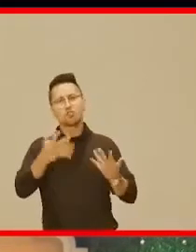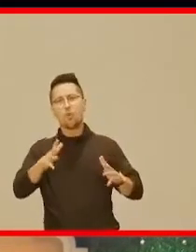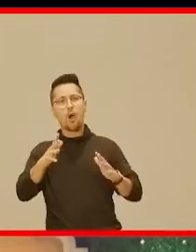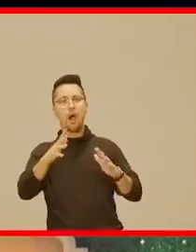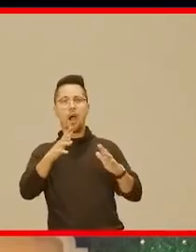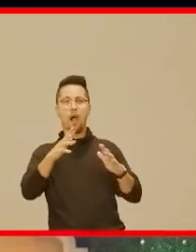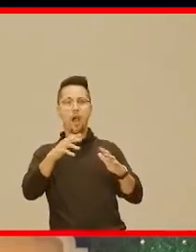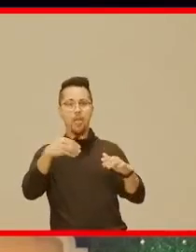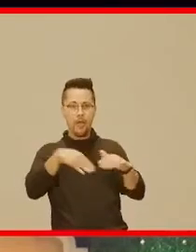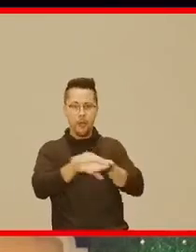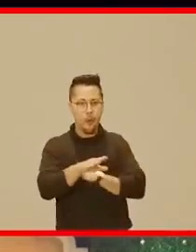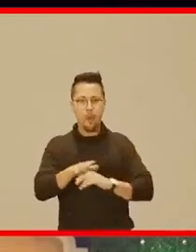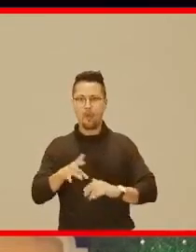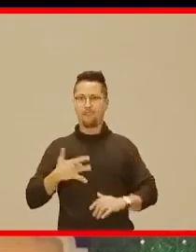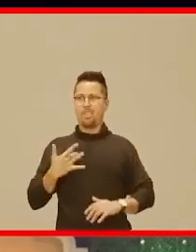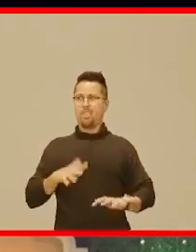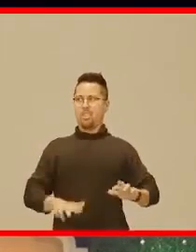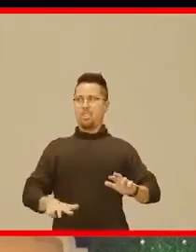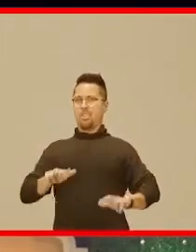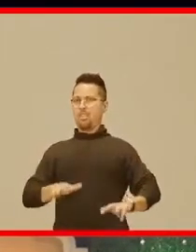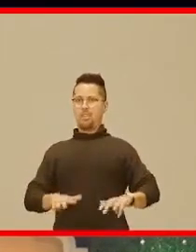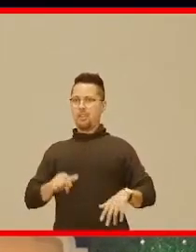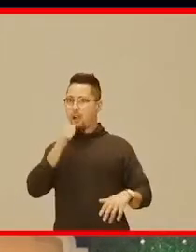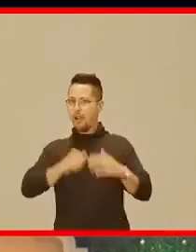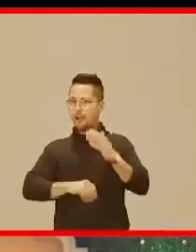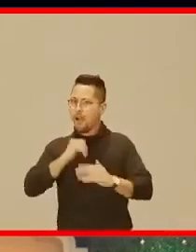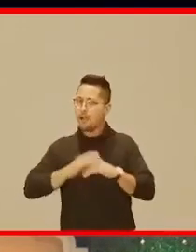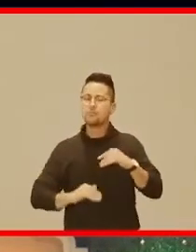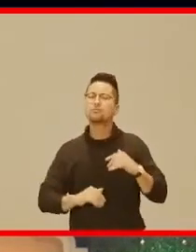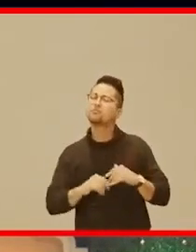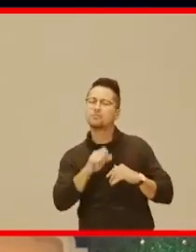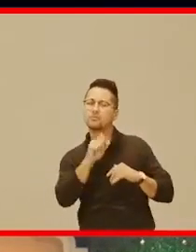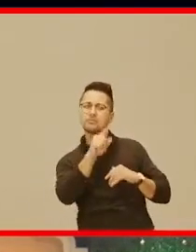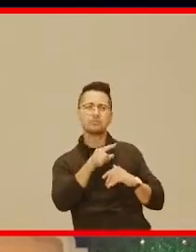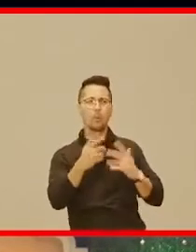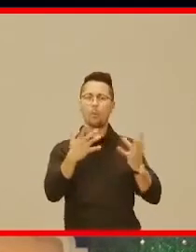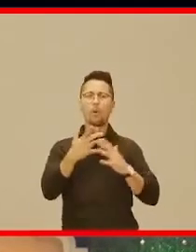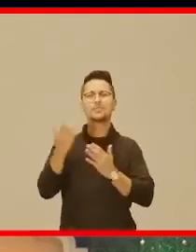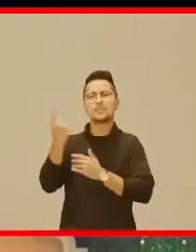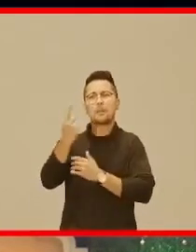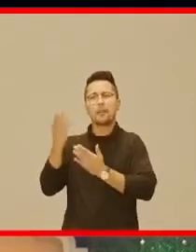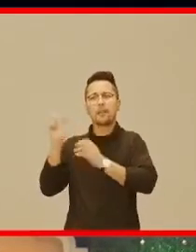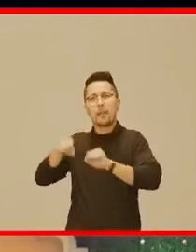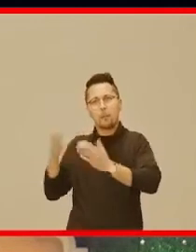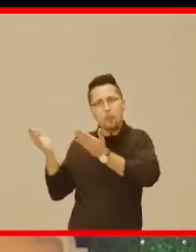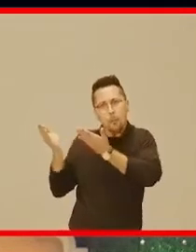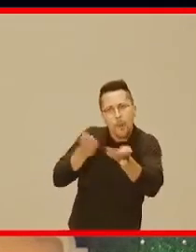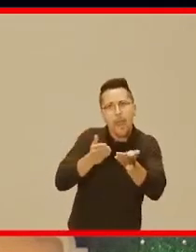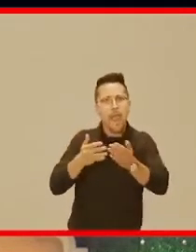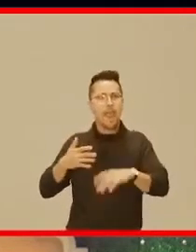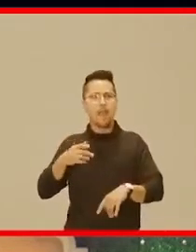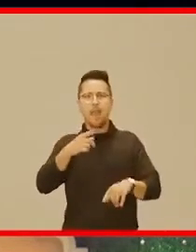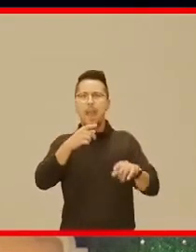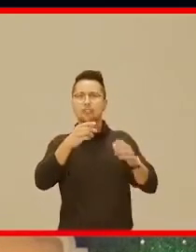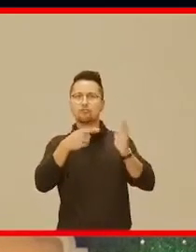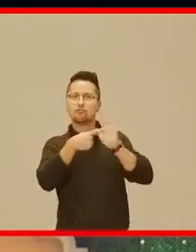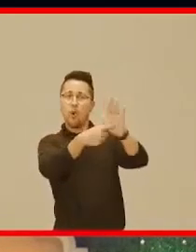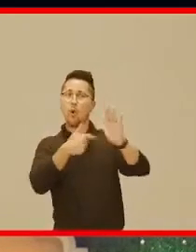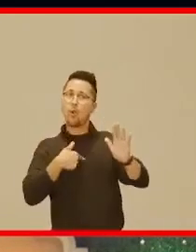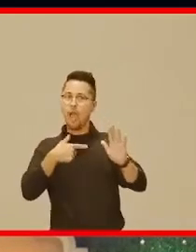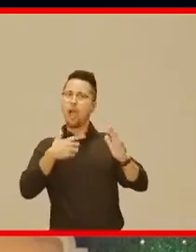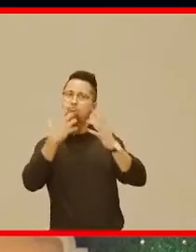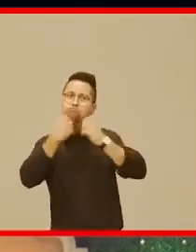feel uncomfortable, right? Right. So what would be something that you can still go to them and make them feel appreciated, but not in